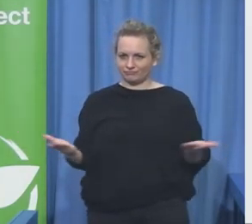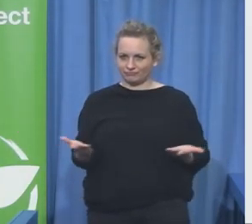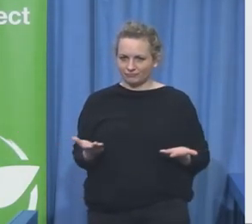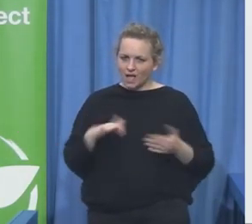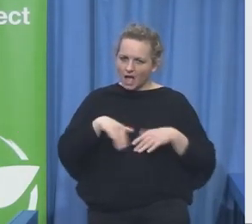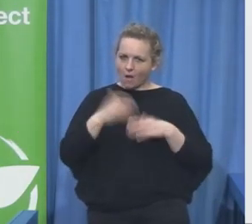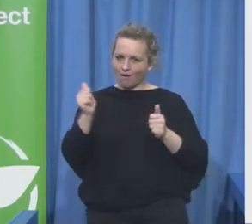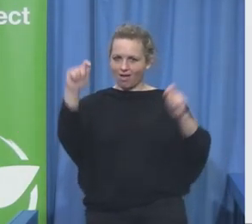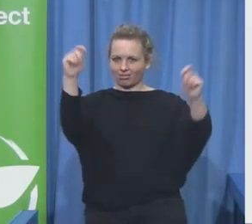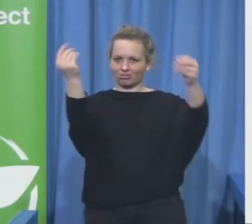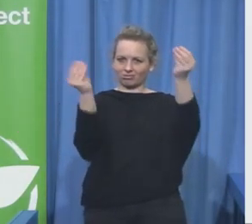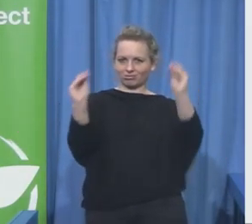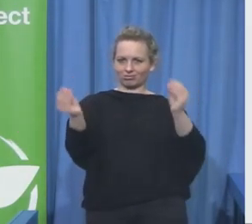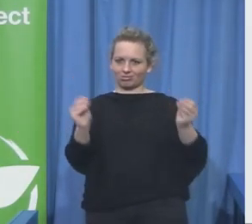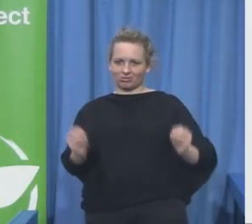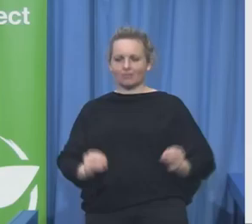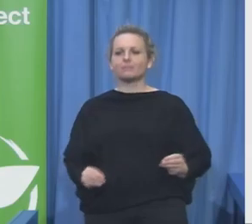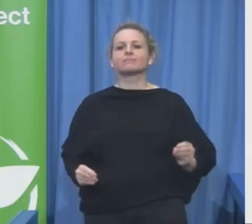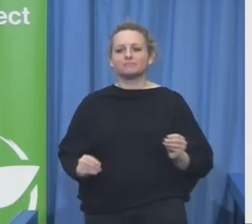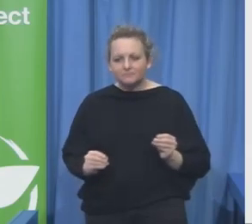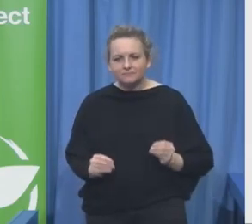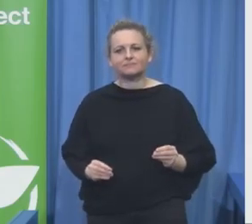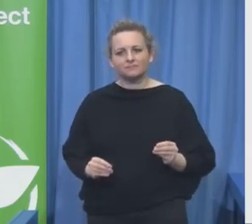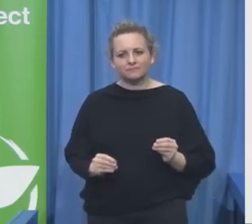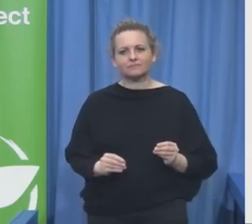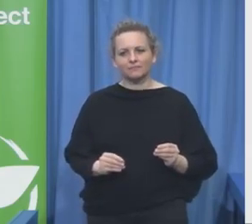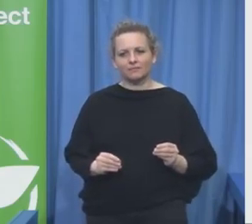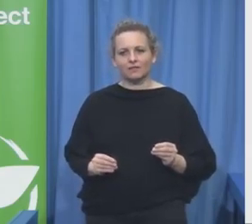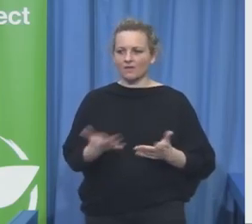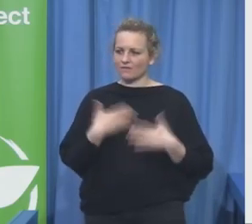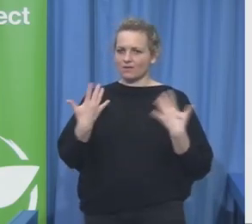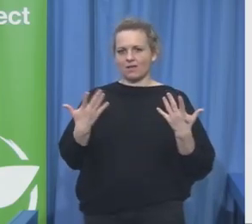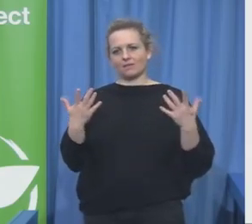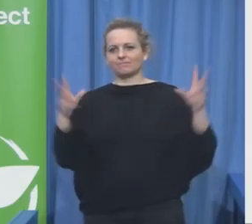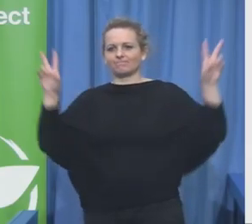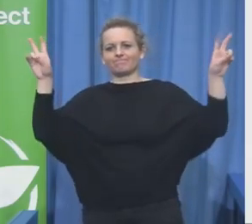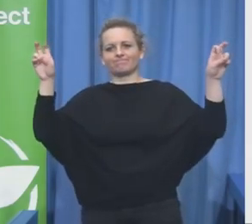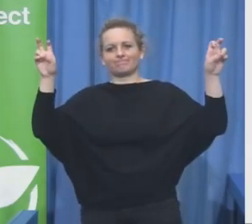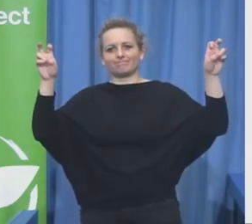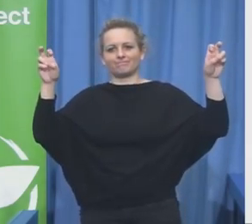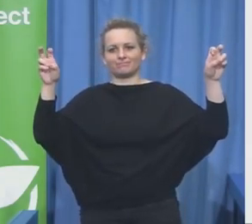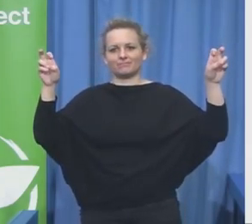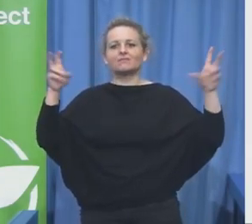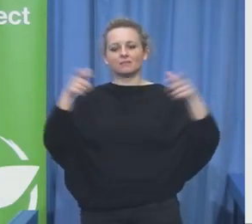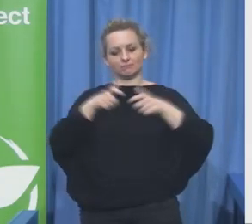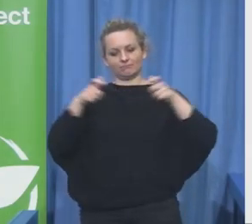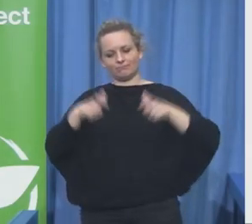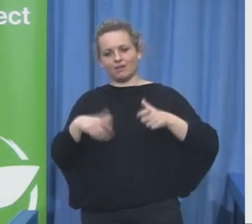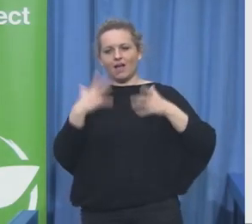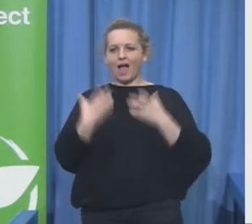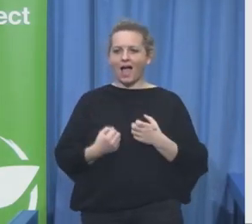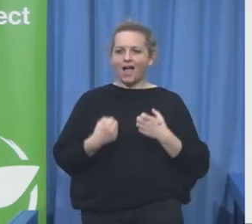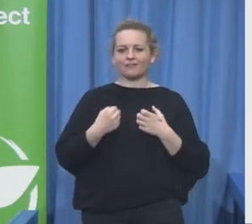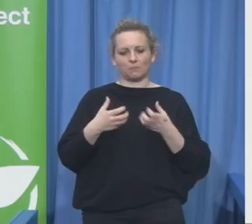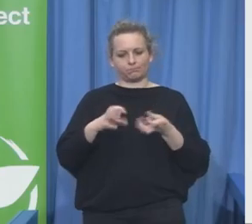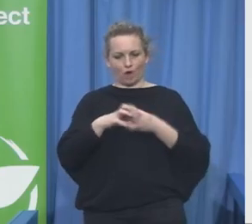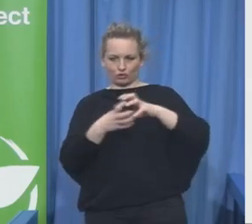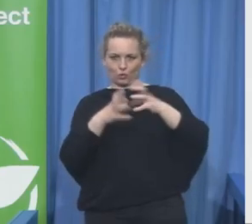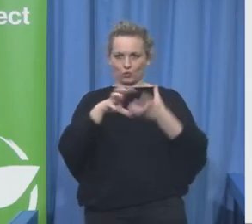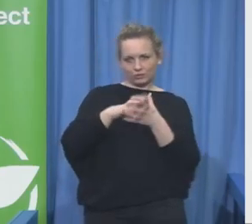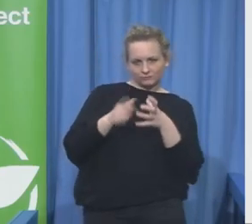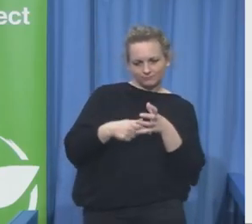we talk about inclusive design a lot at Microsoft so that we look at people with permanent disability, situational disability,